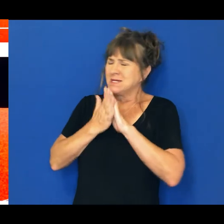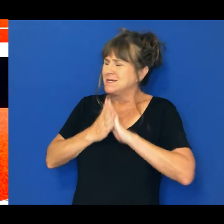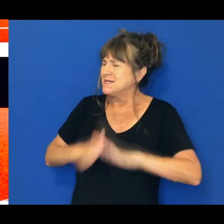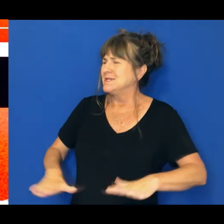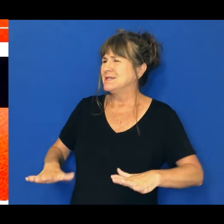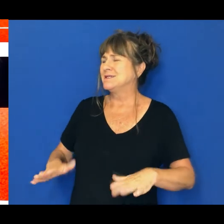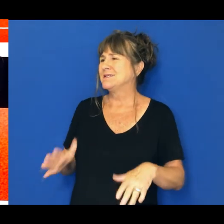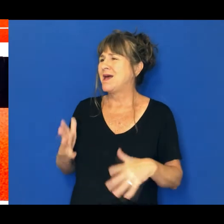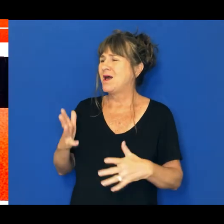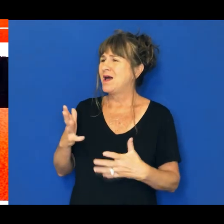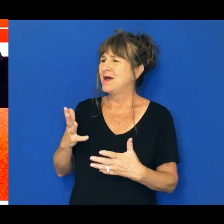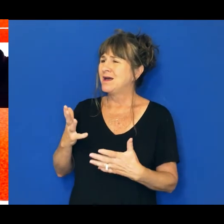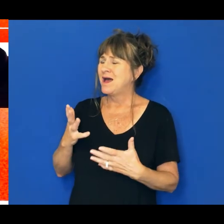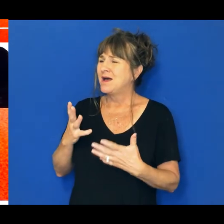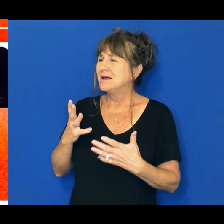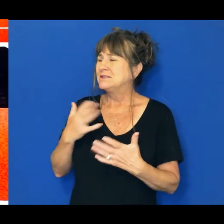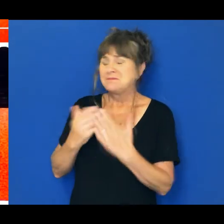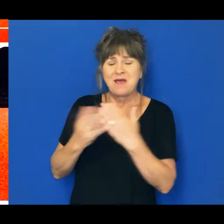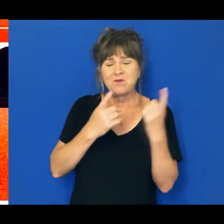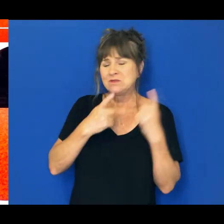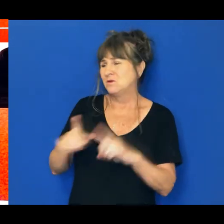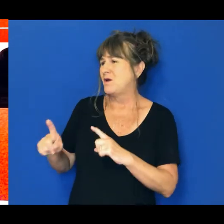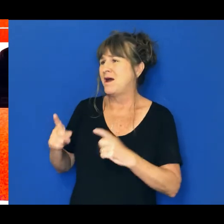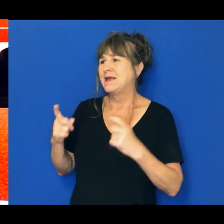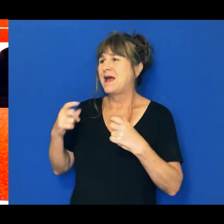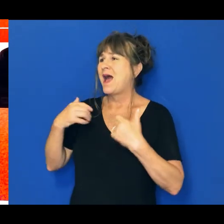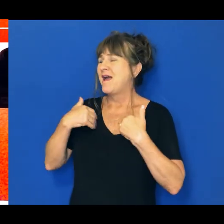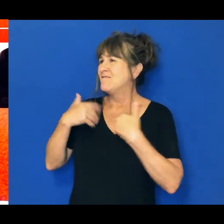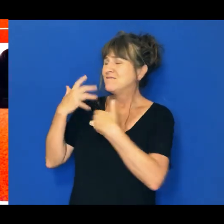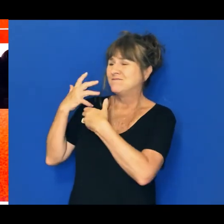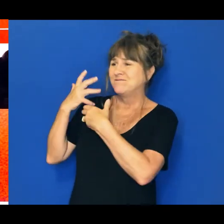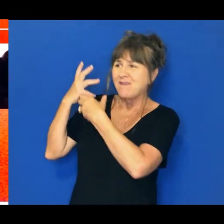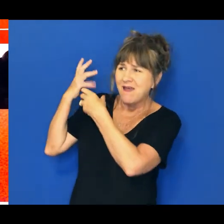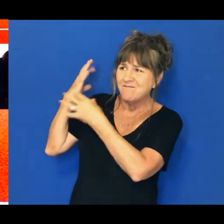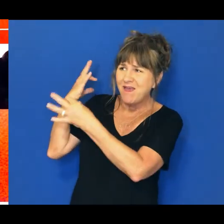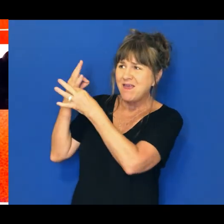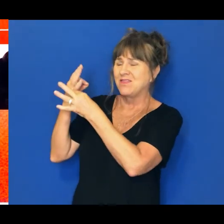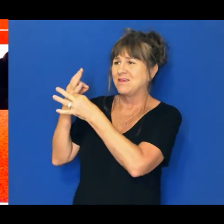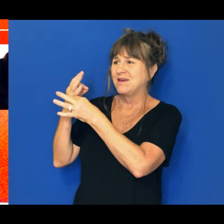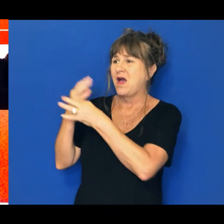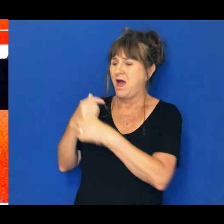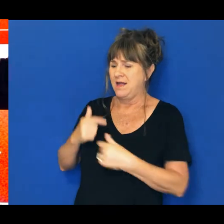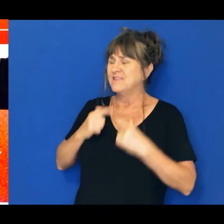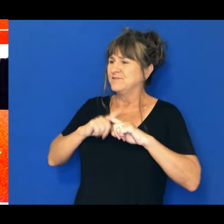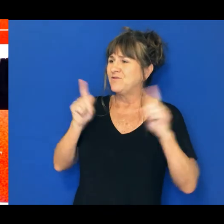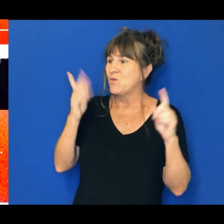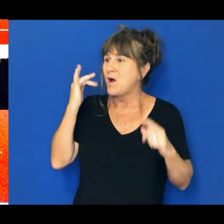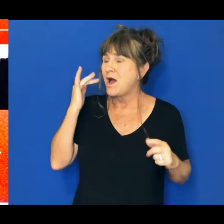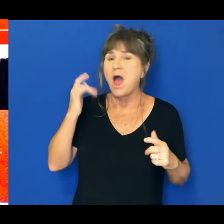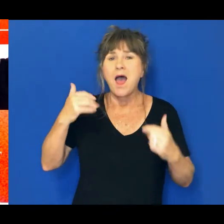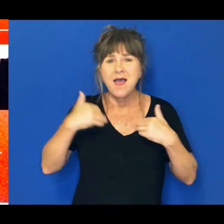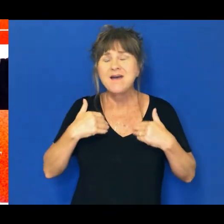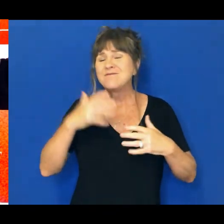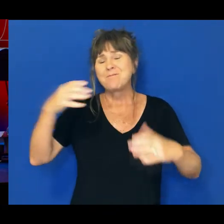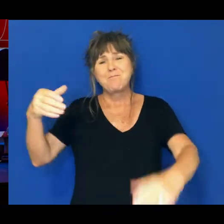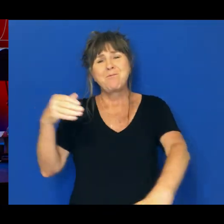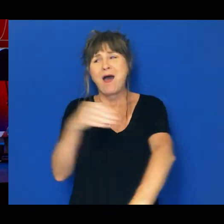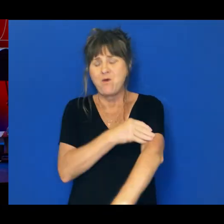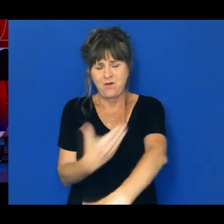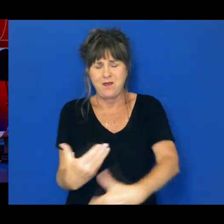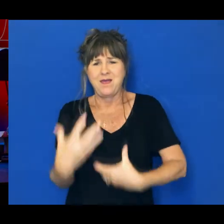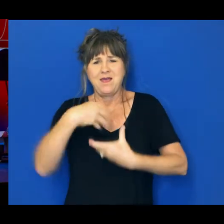heart. And no matter the circumstances, I'm filled with faith. I'm living a different life. Why? Because I have the